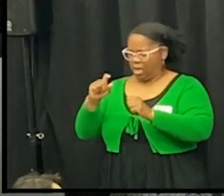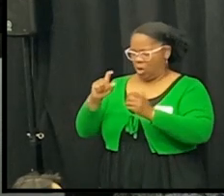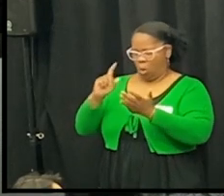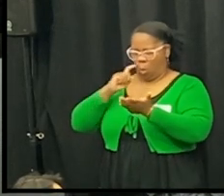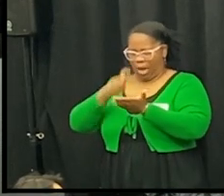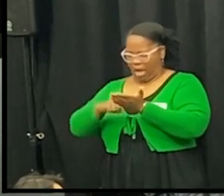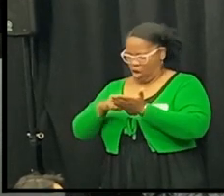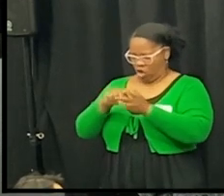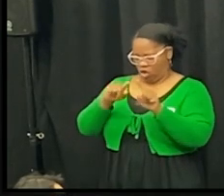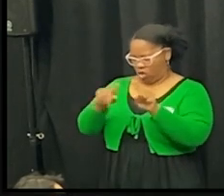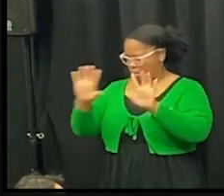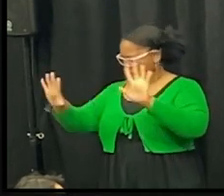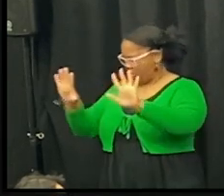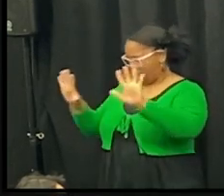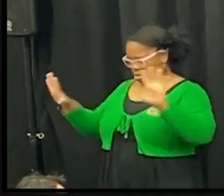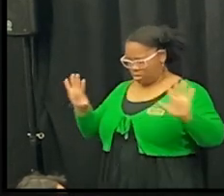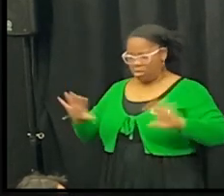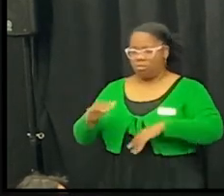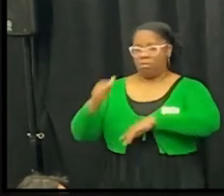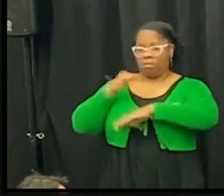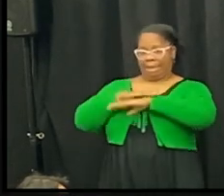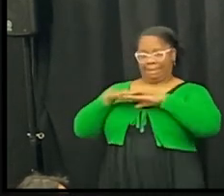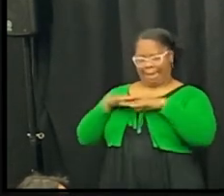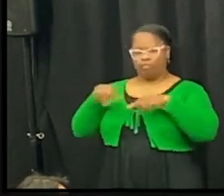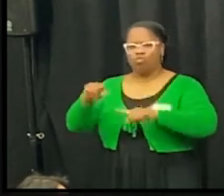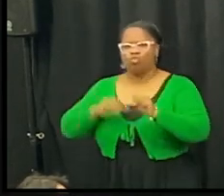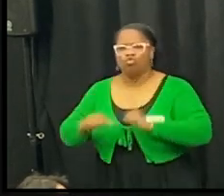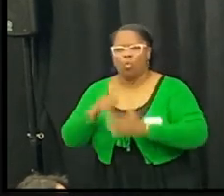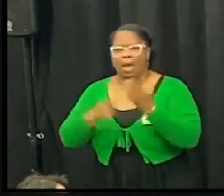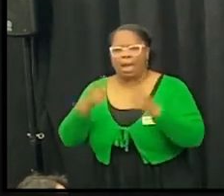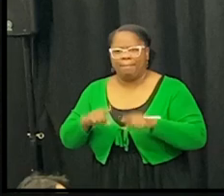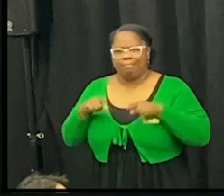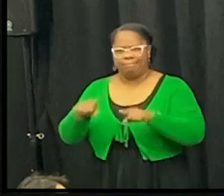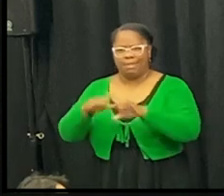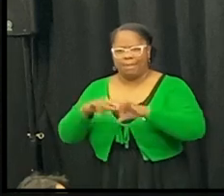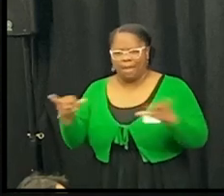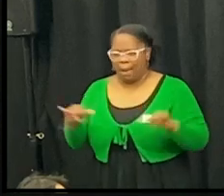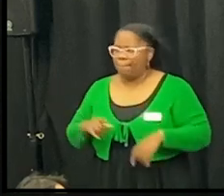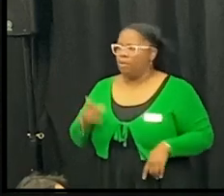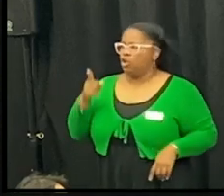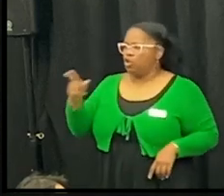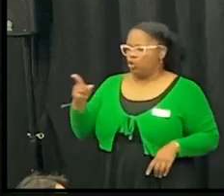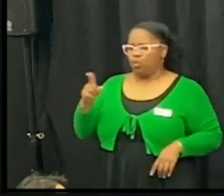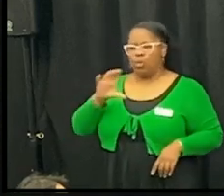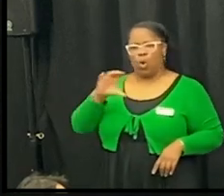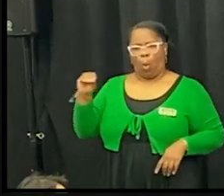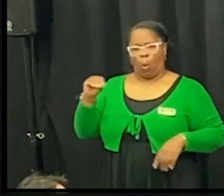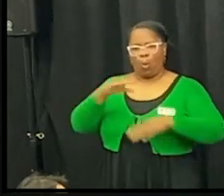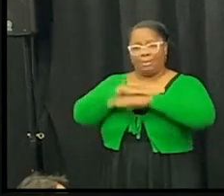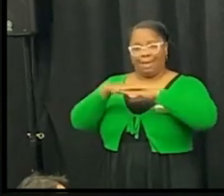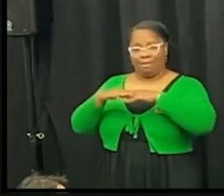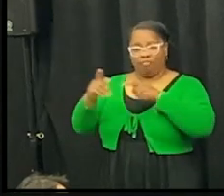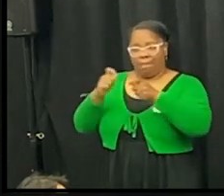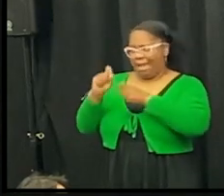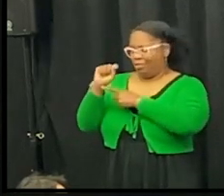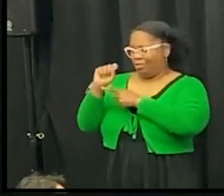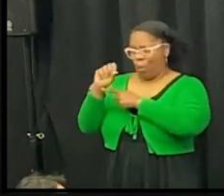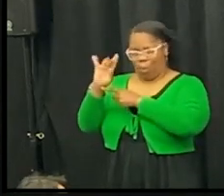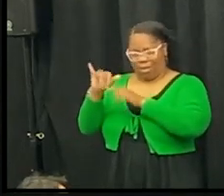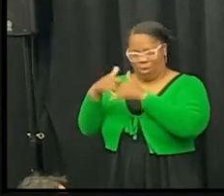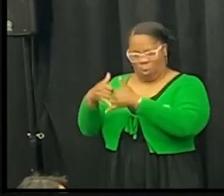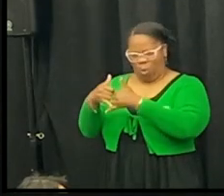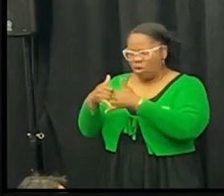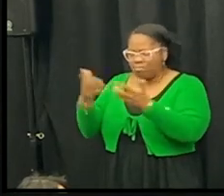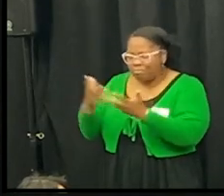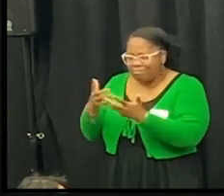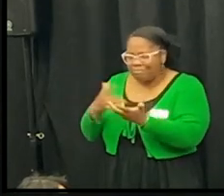going on backstage, what's supposed to happen in the course of the show, and you just co-stage managed the Tony Awards. Now, what was